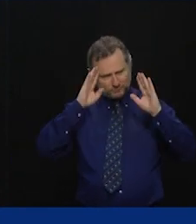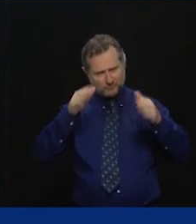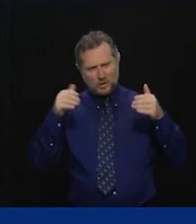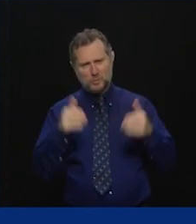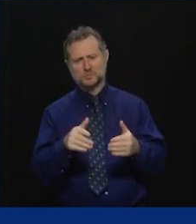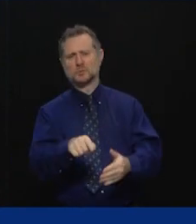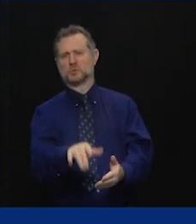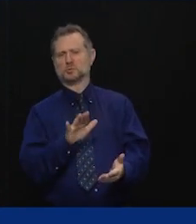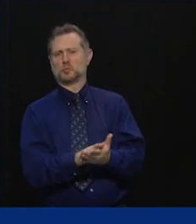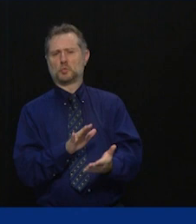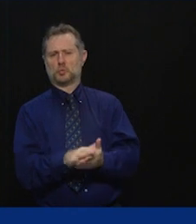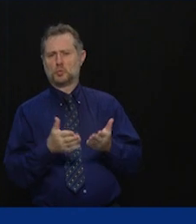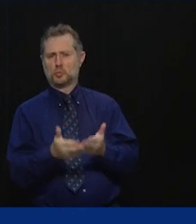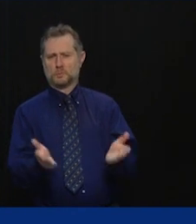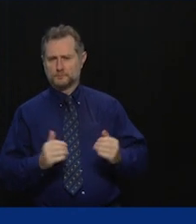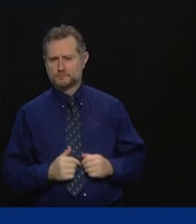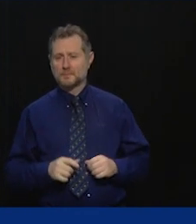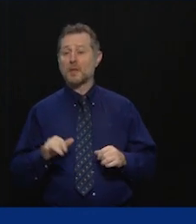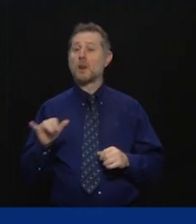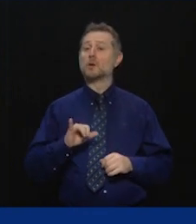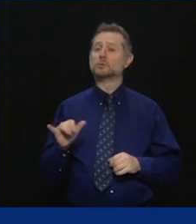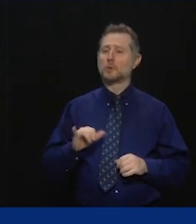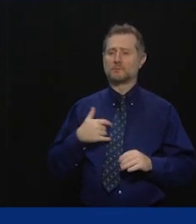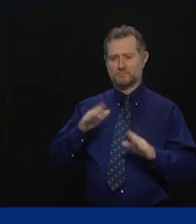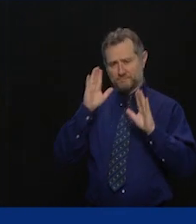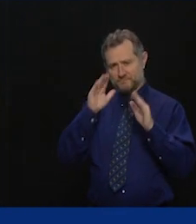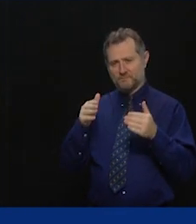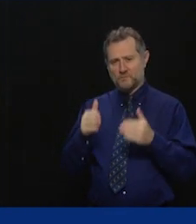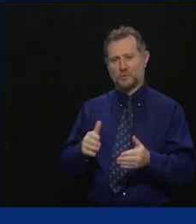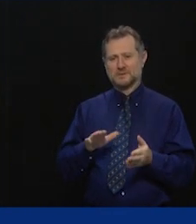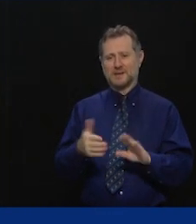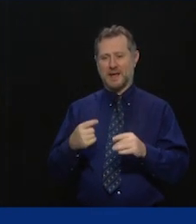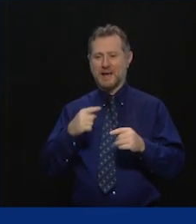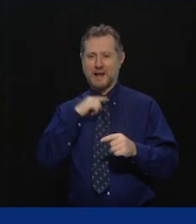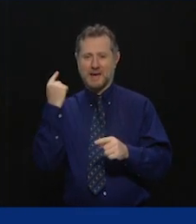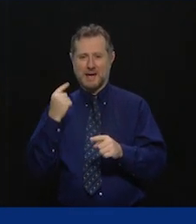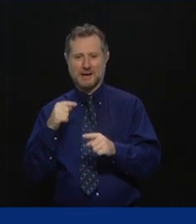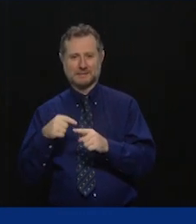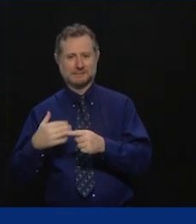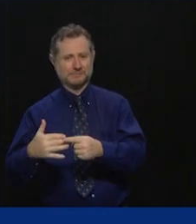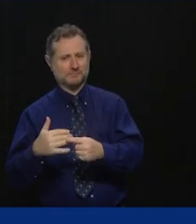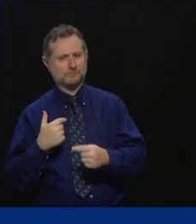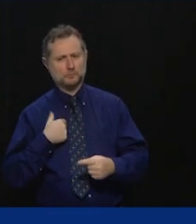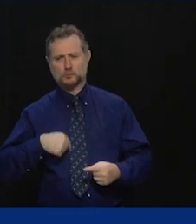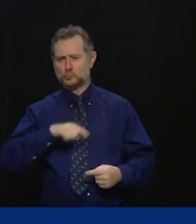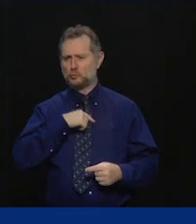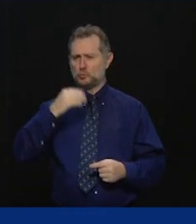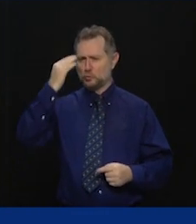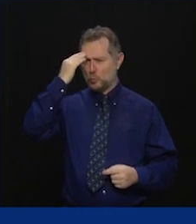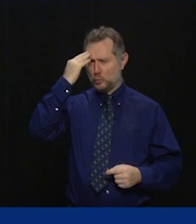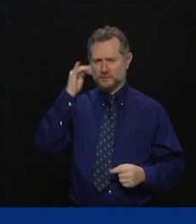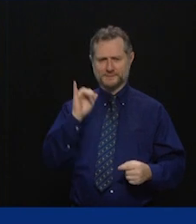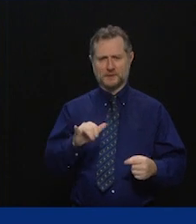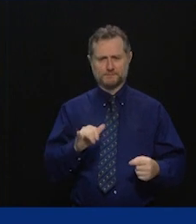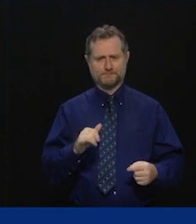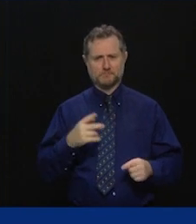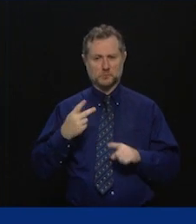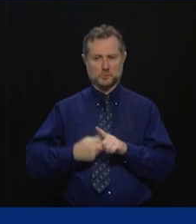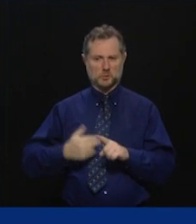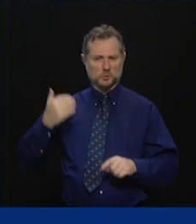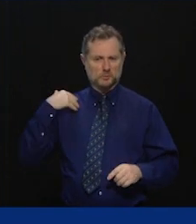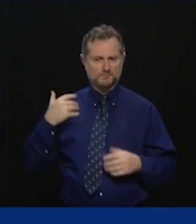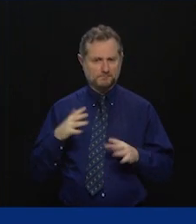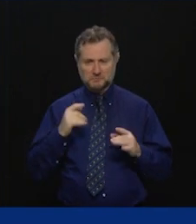also focusing on a deadline that is looming, one that has been known for many months, so there's no surprise, and that is